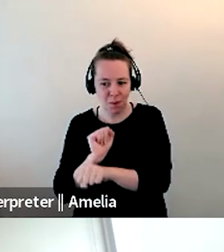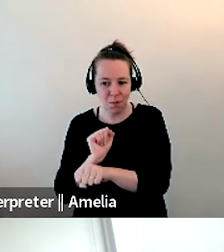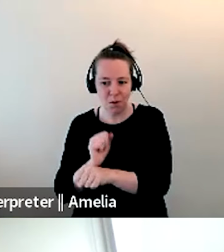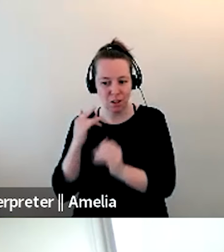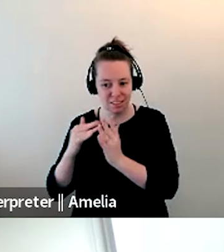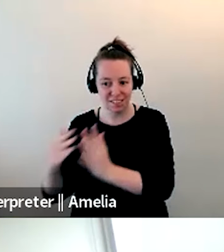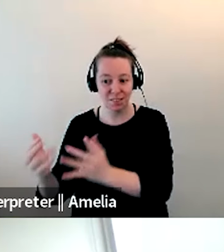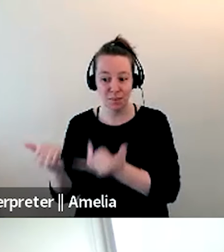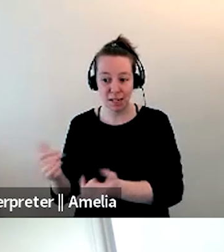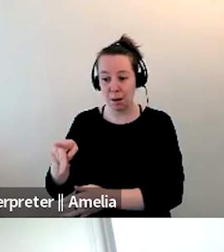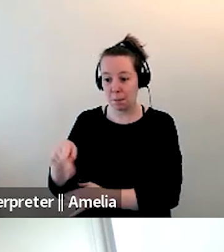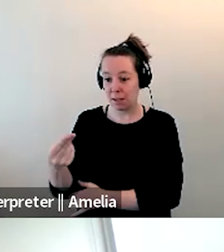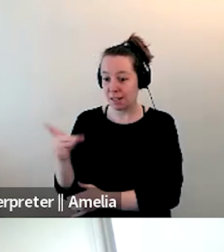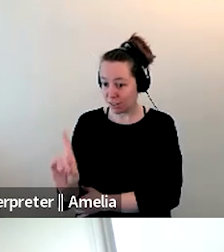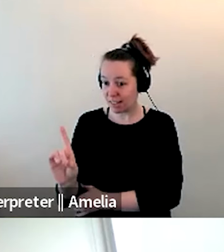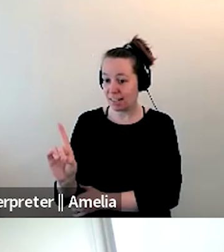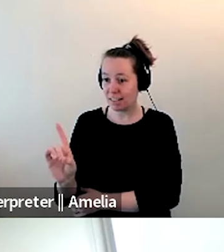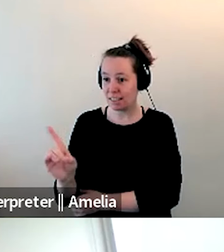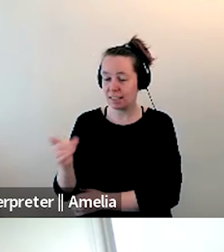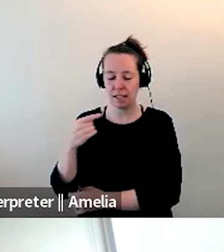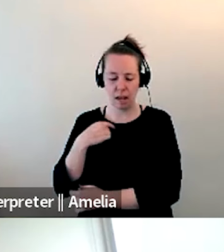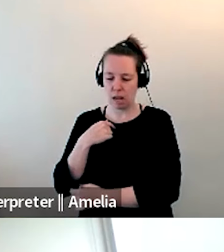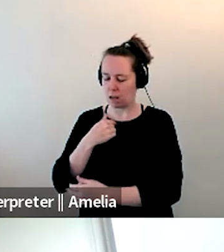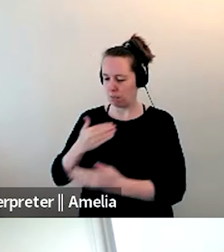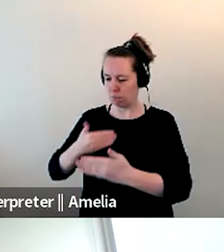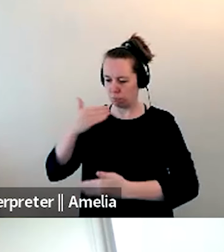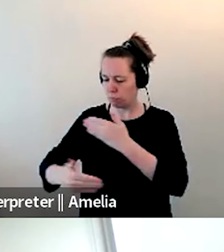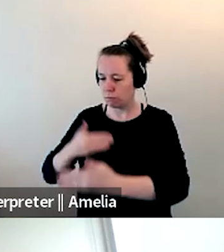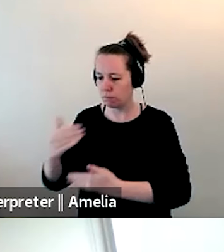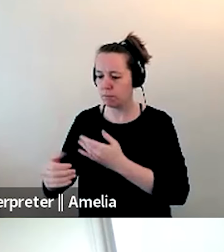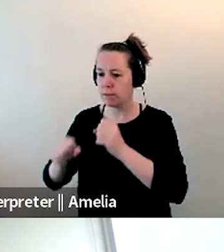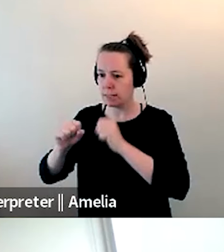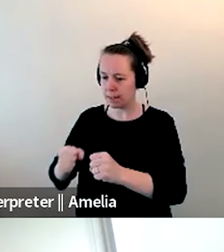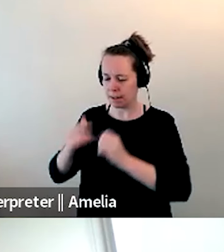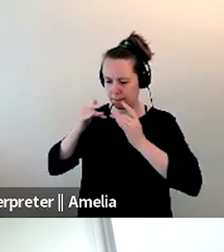to do a PhD. Being very discipline driven, I'm able to motivate myself. And, you know, in a